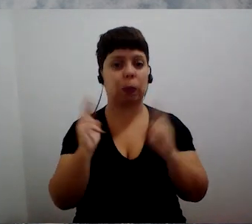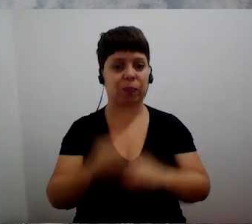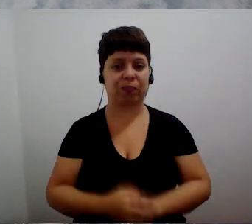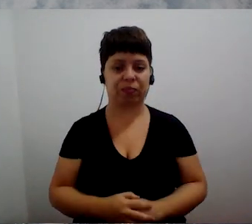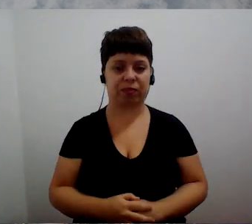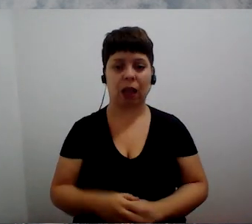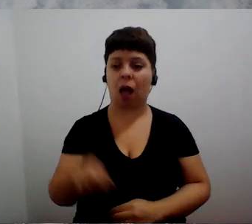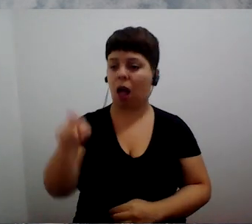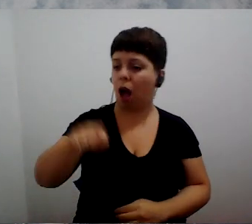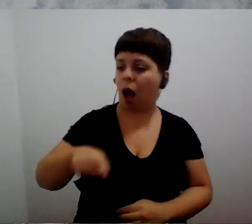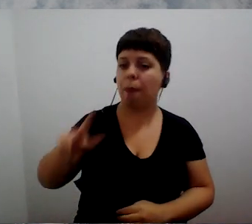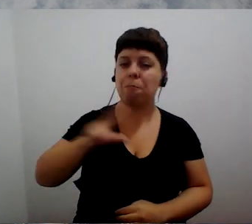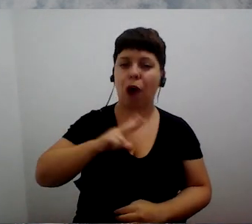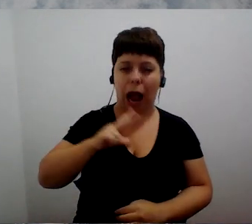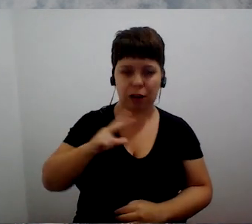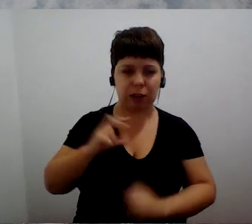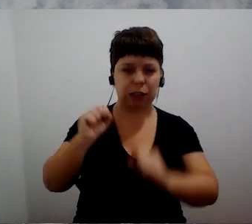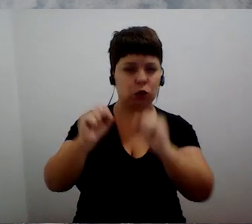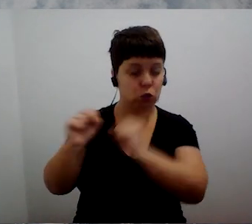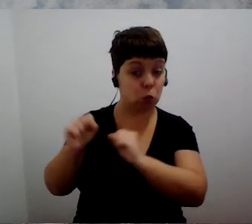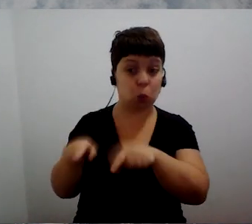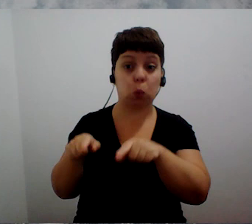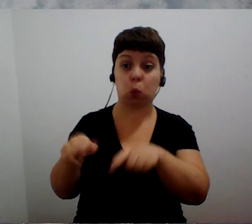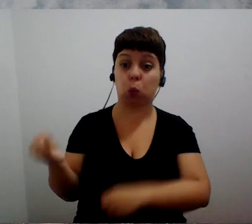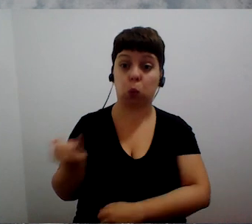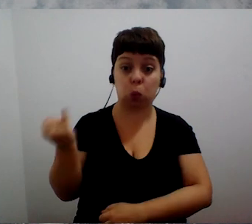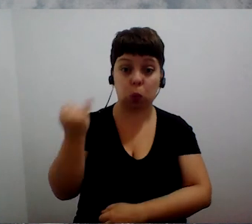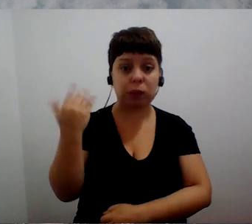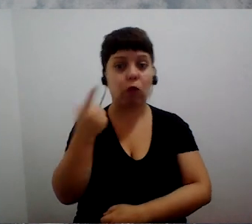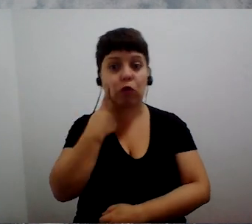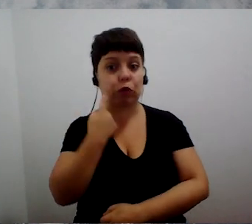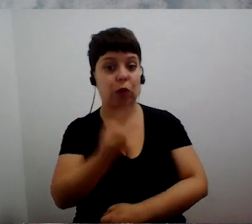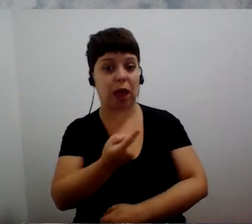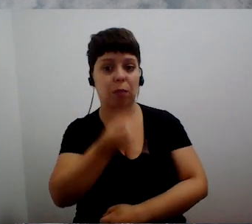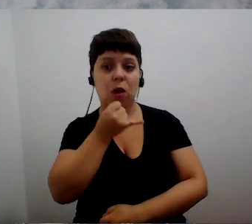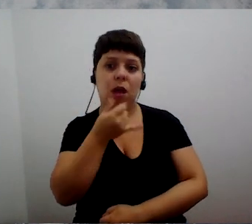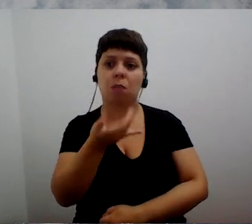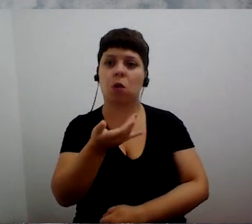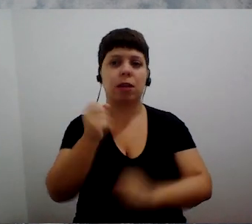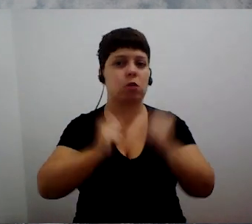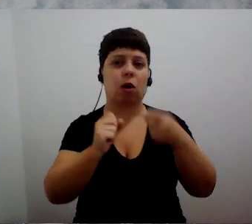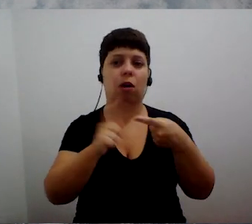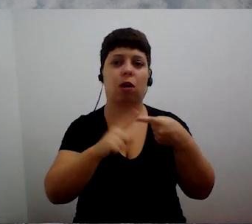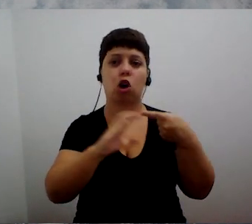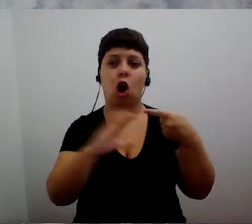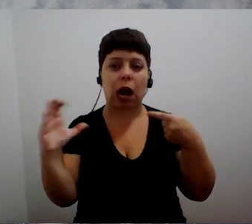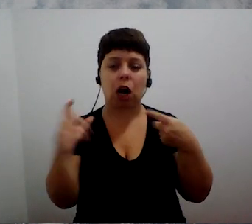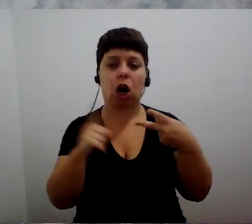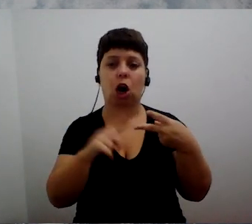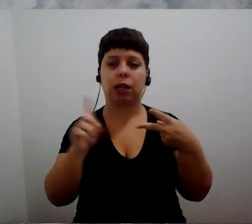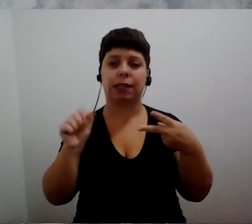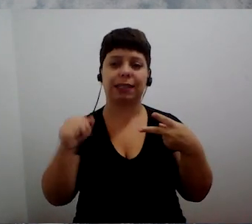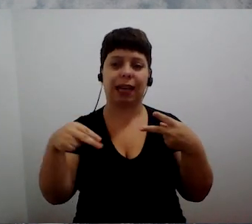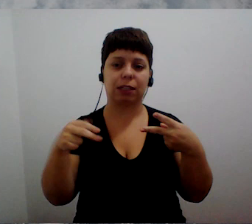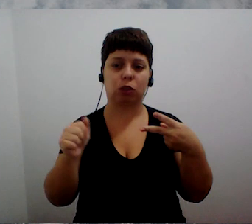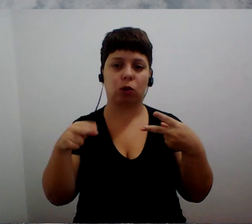resolution will be adopted. The role of the private sector is essential also in this area. And it's very encouraging